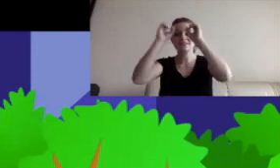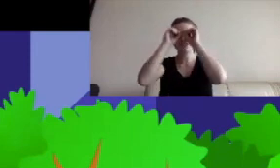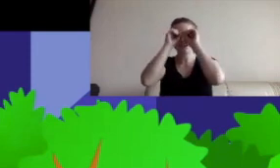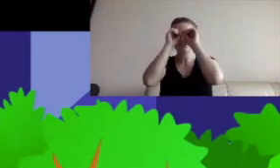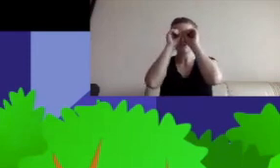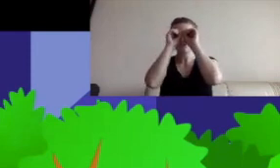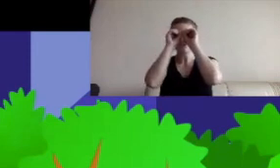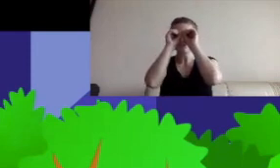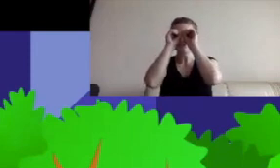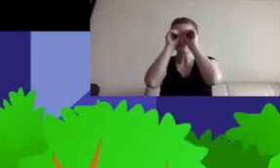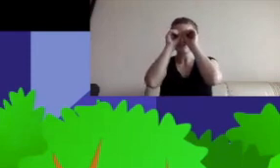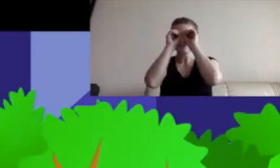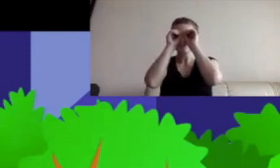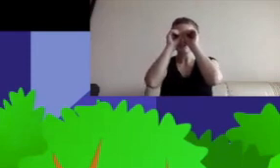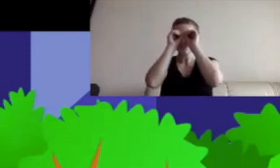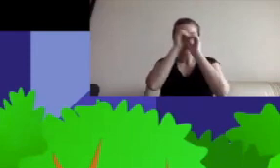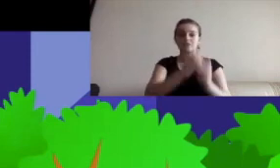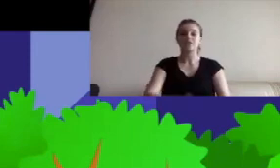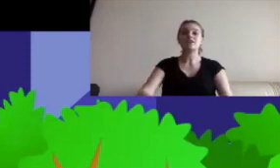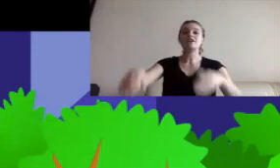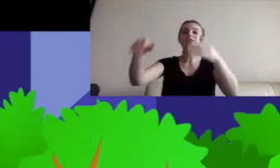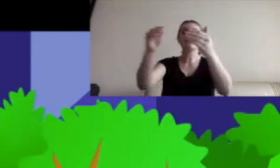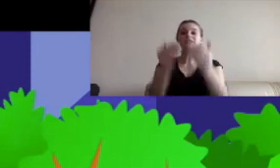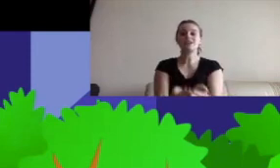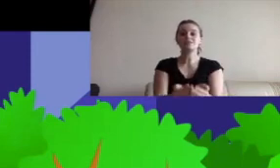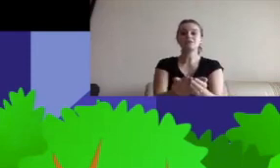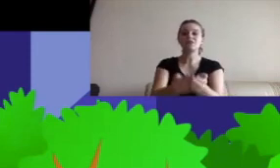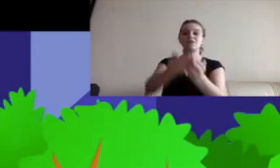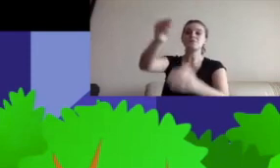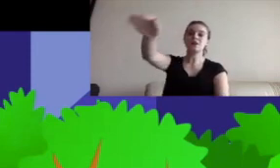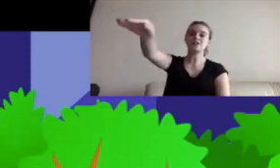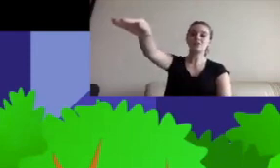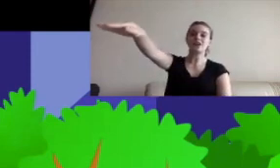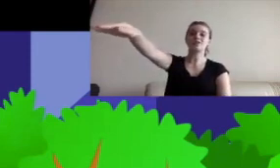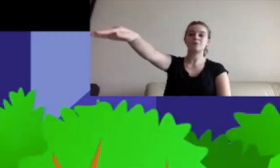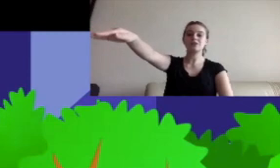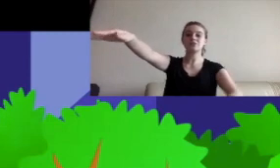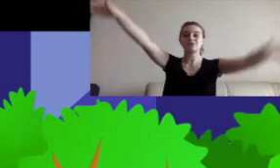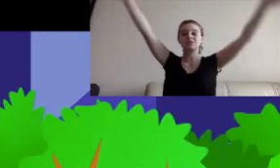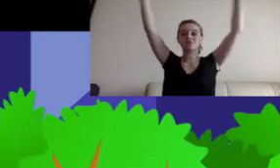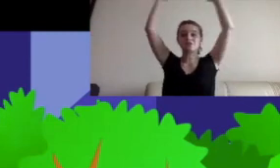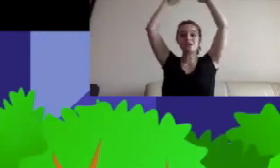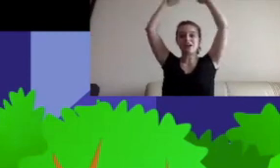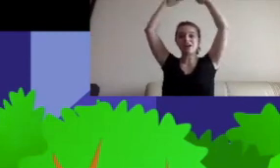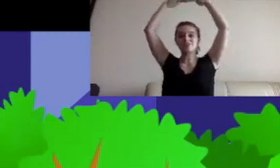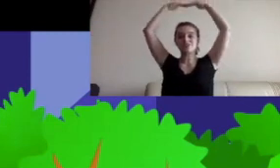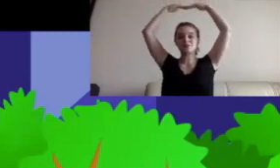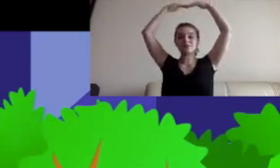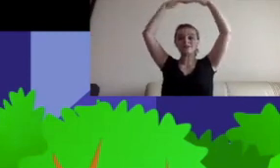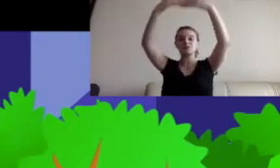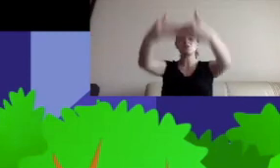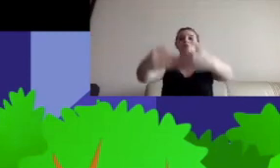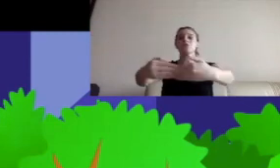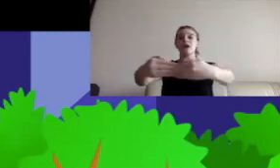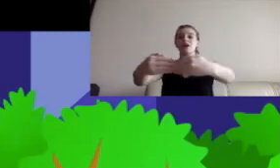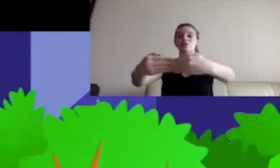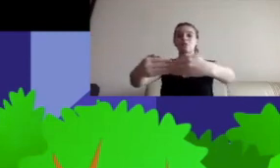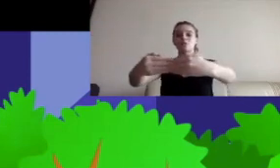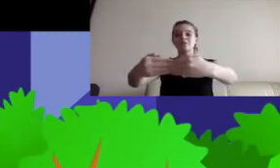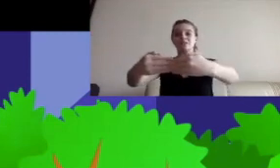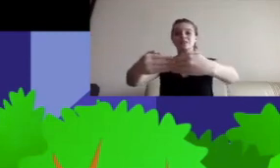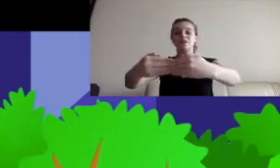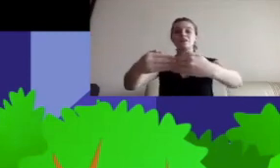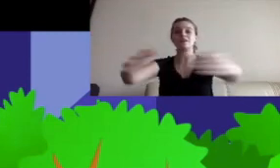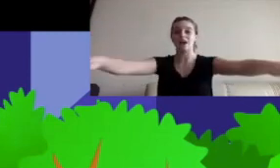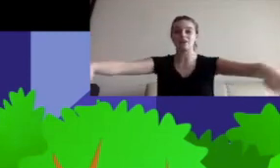tree was in the tree and the tree was in the hole and